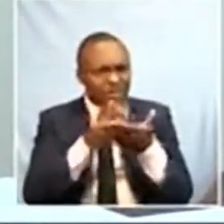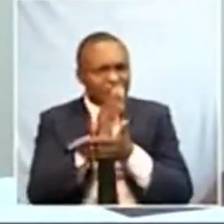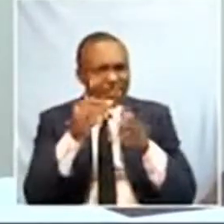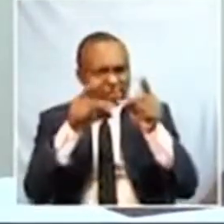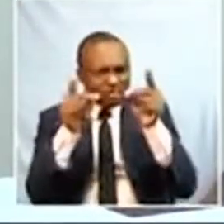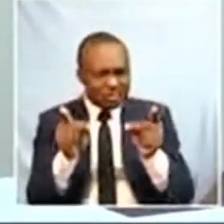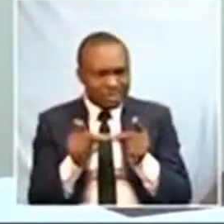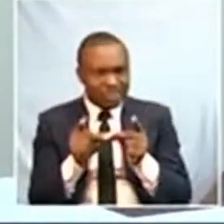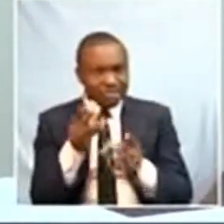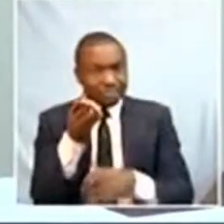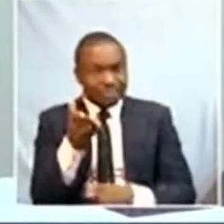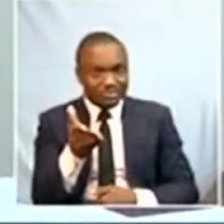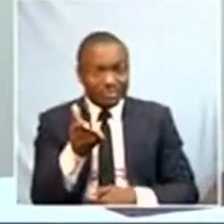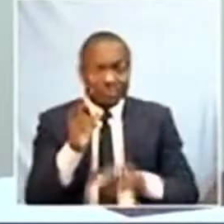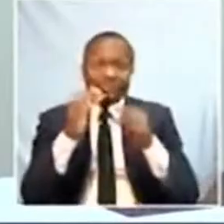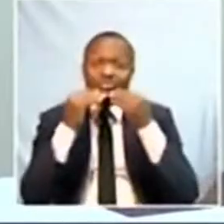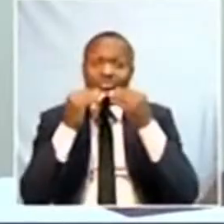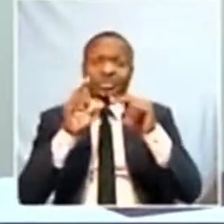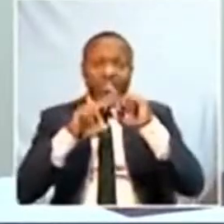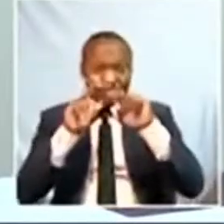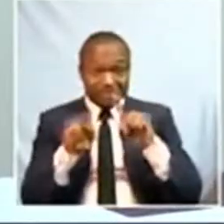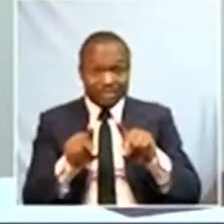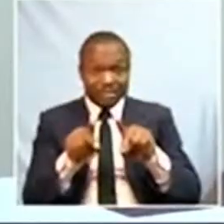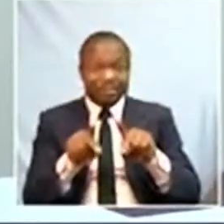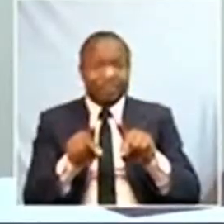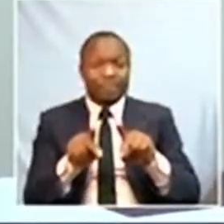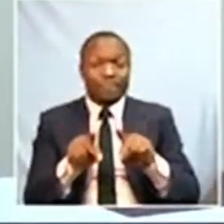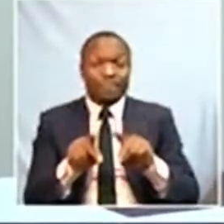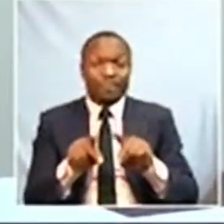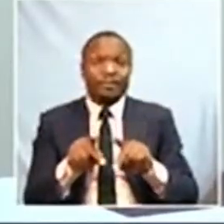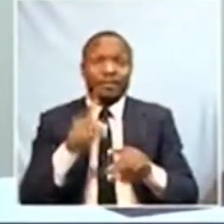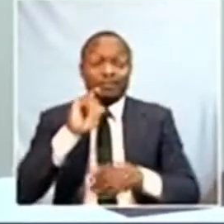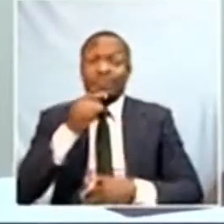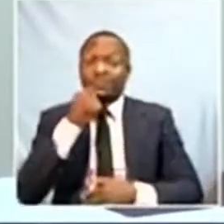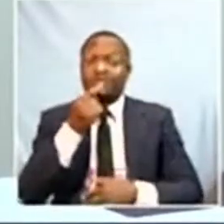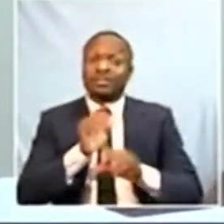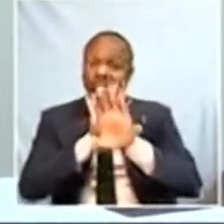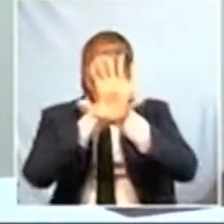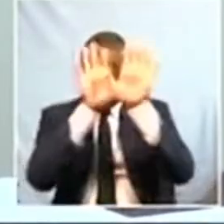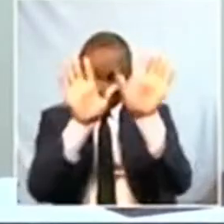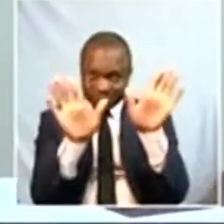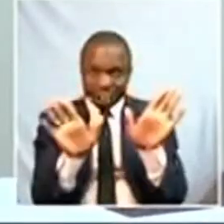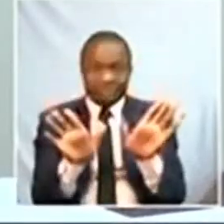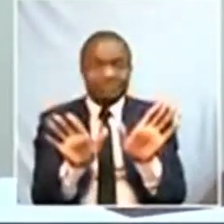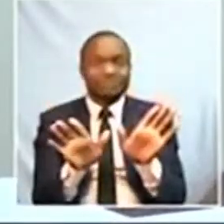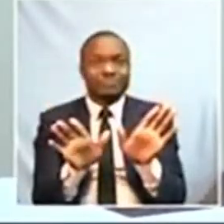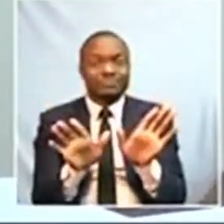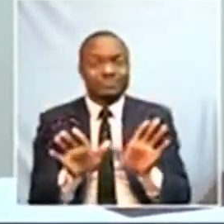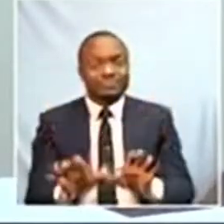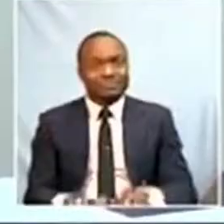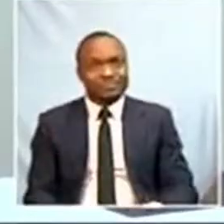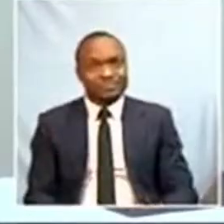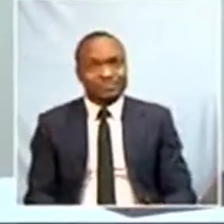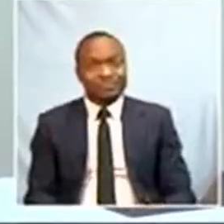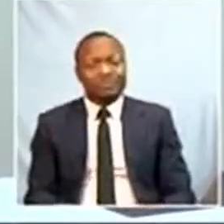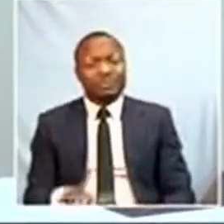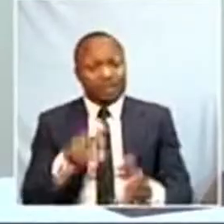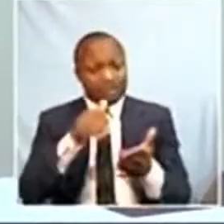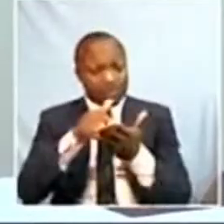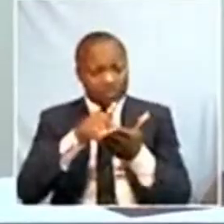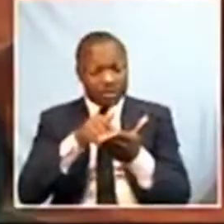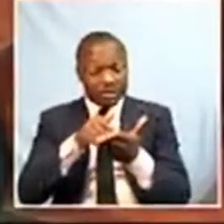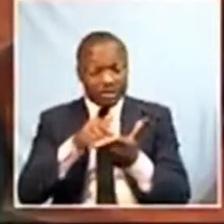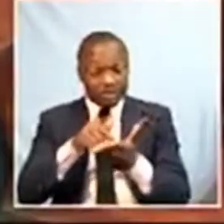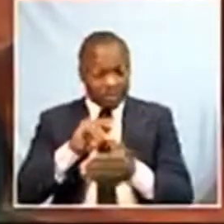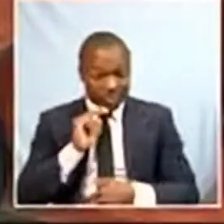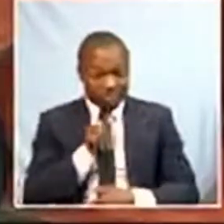well? Thank you, Chair. I must say clearly that it's a weakness on our party.